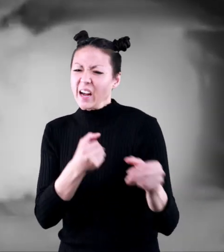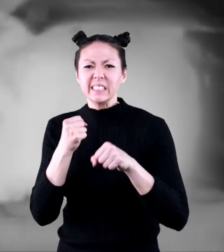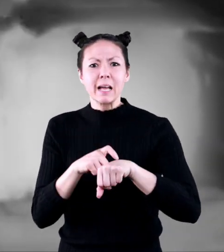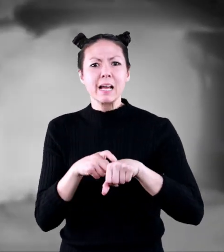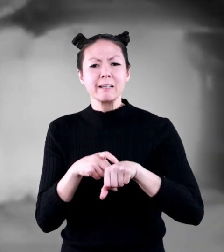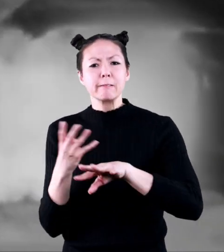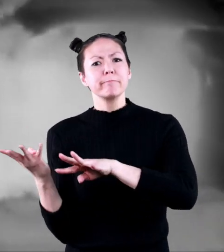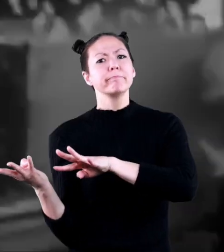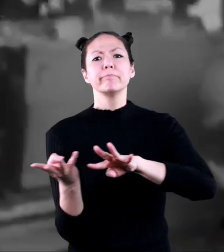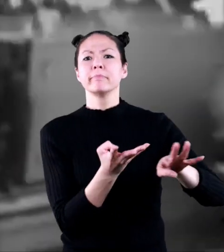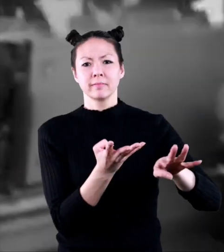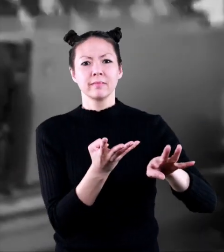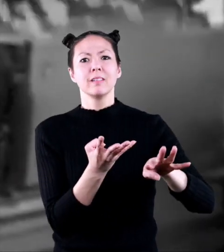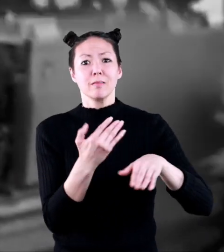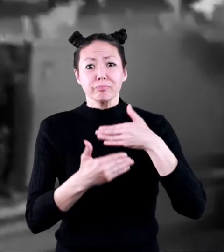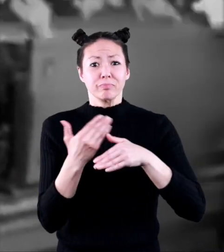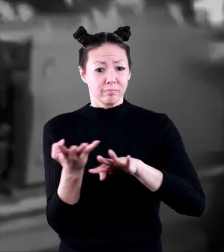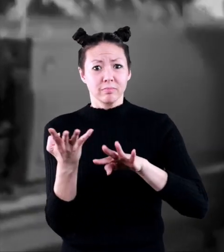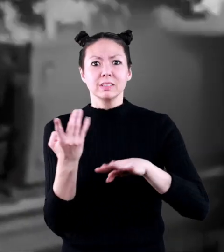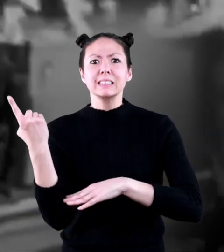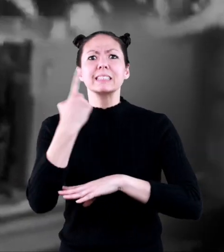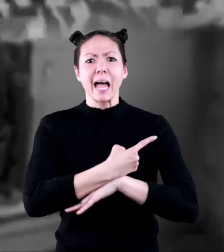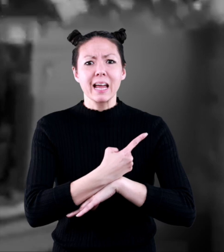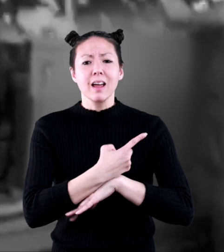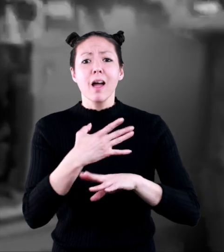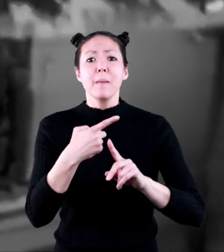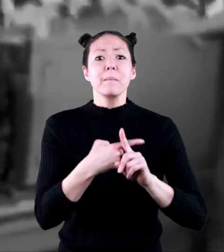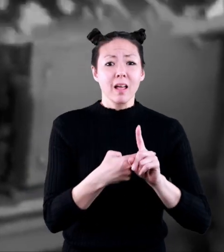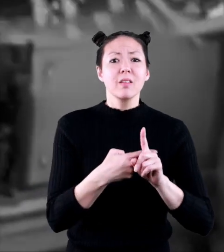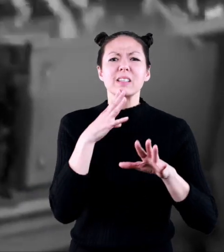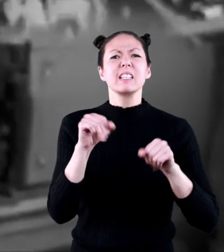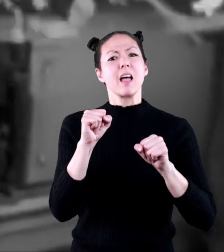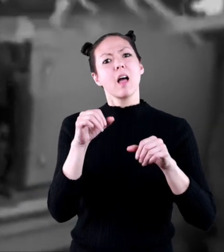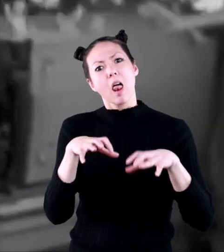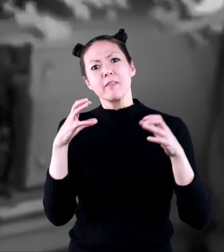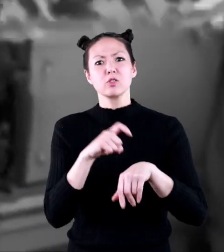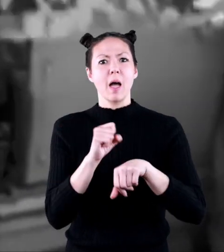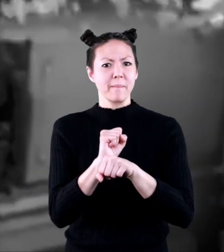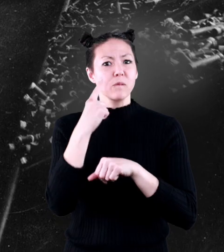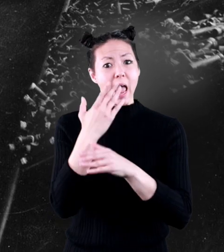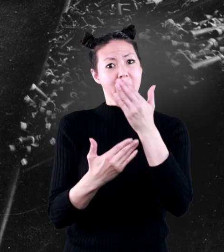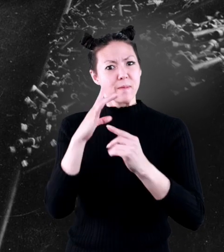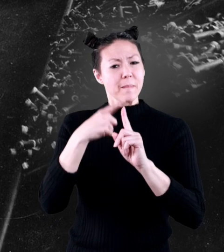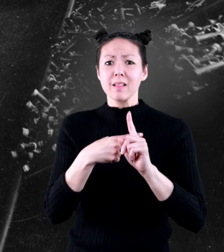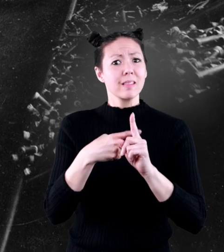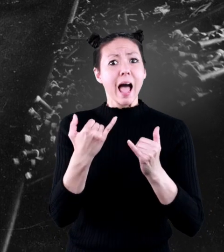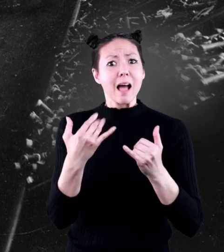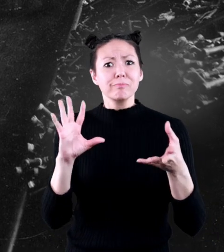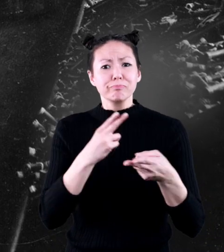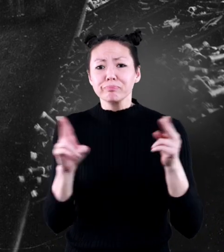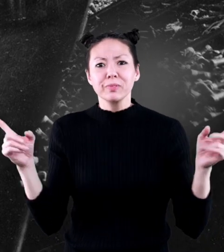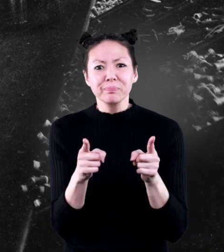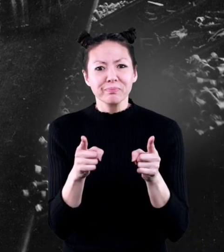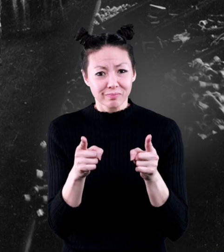and processed more cotton in a day than the months it would take to do the job by hand. This led to the growth of the textile